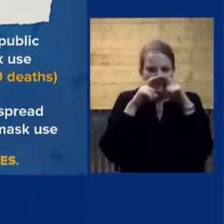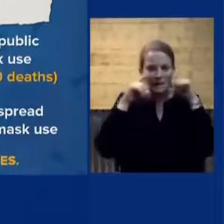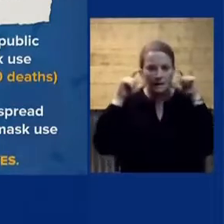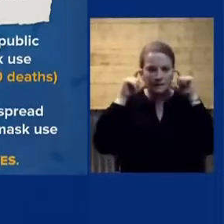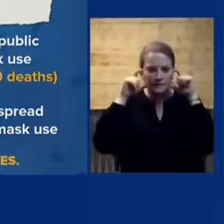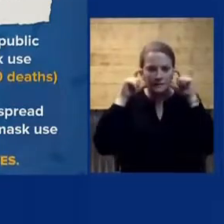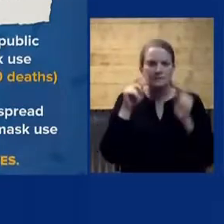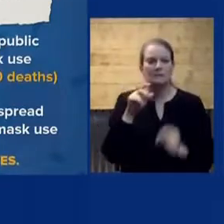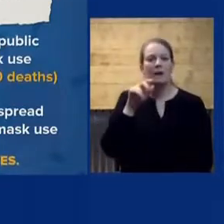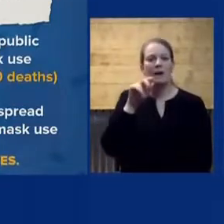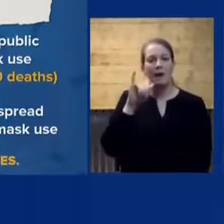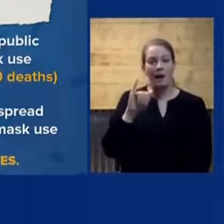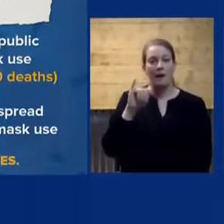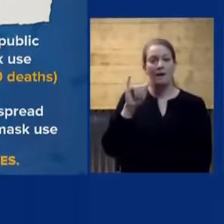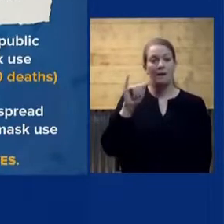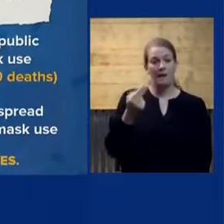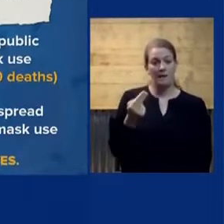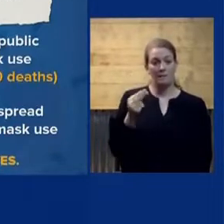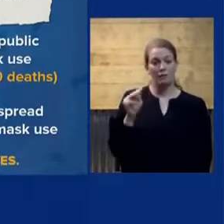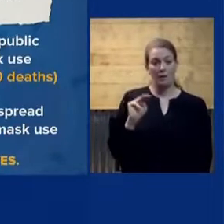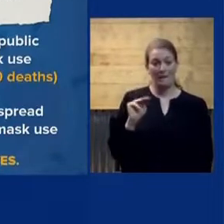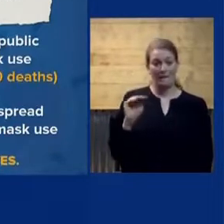IHME says